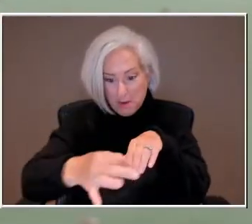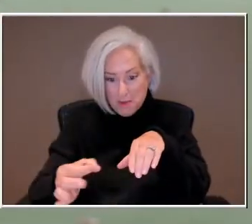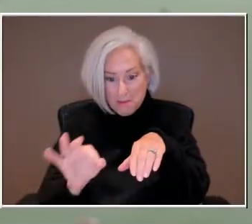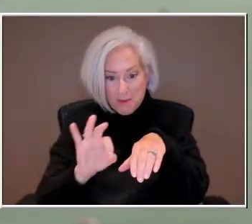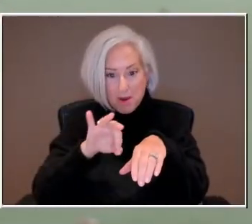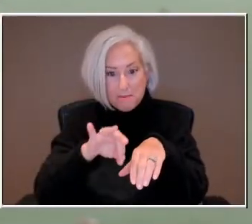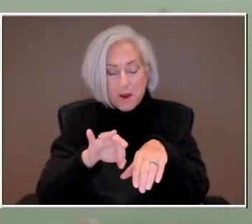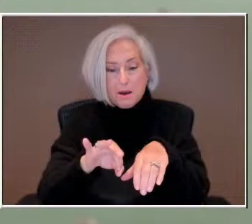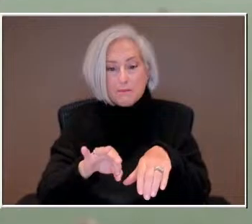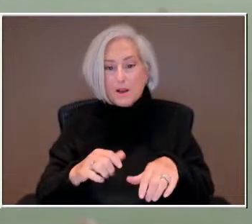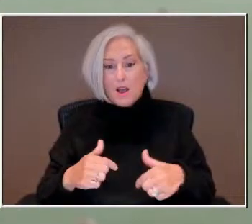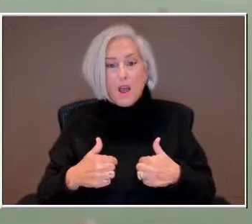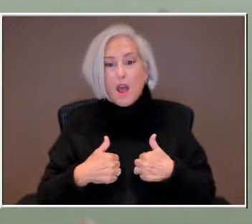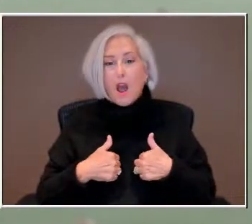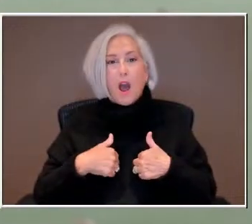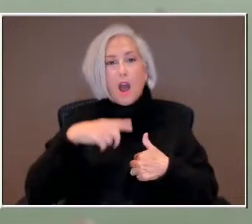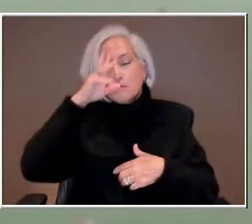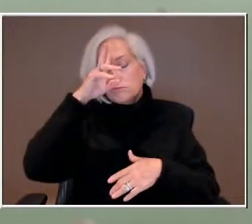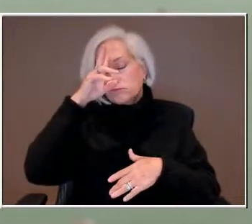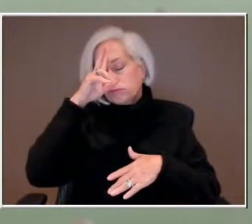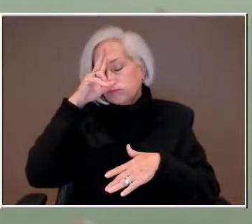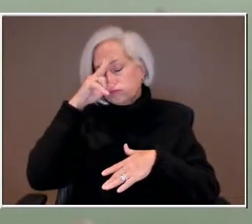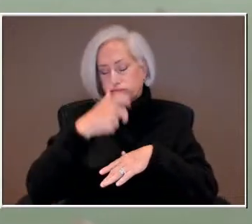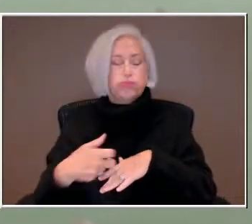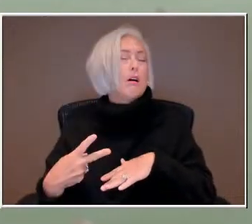I fell to the floor.